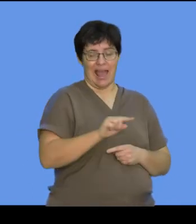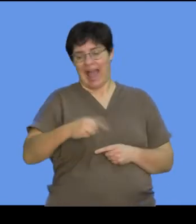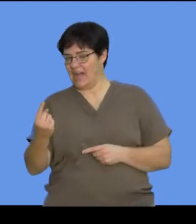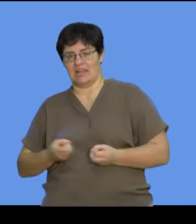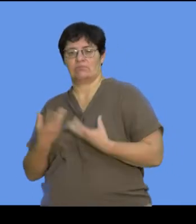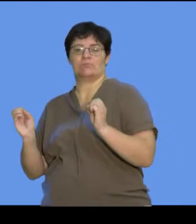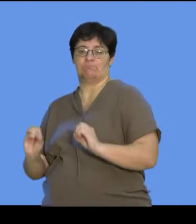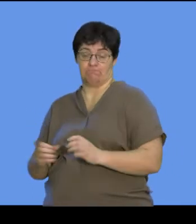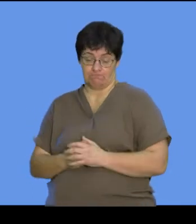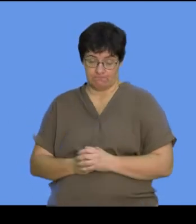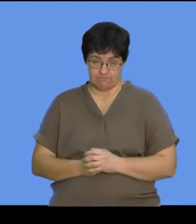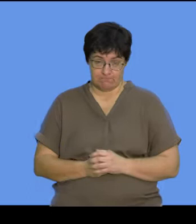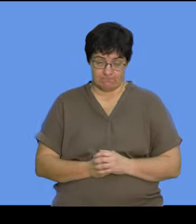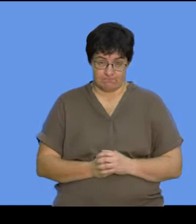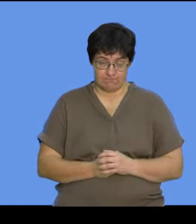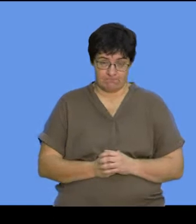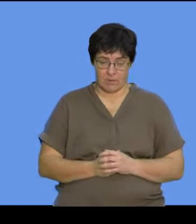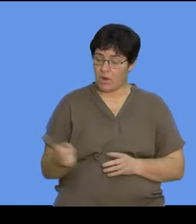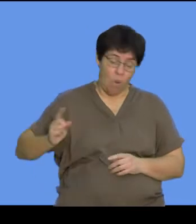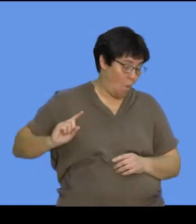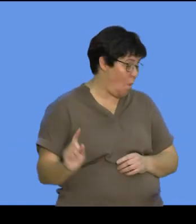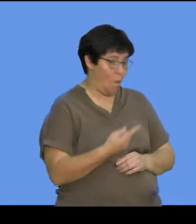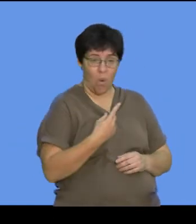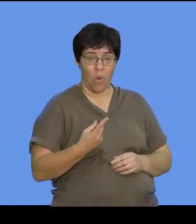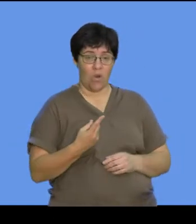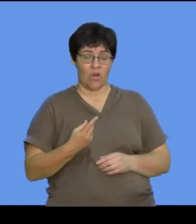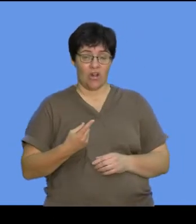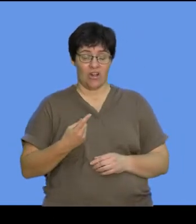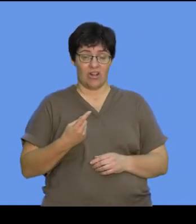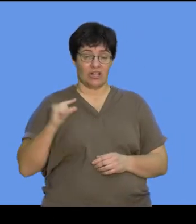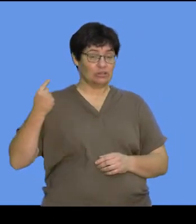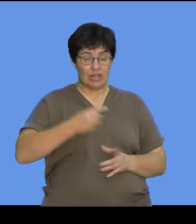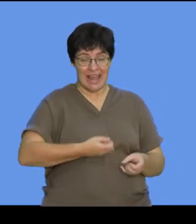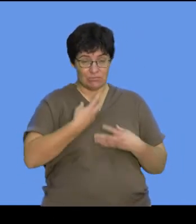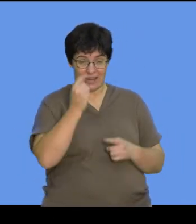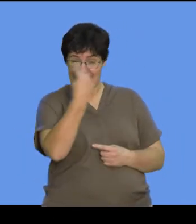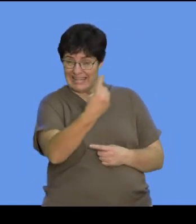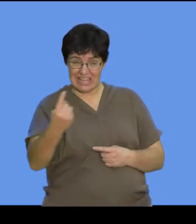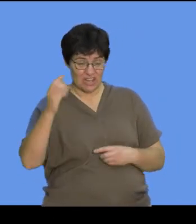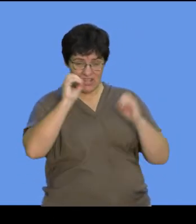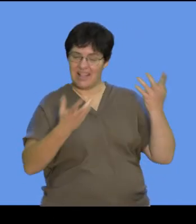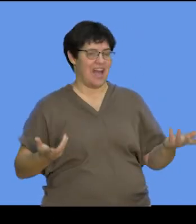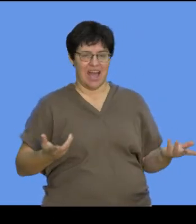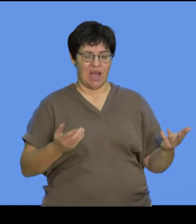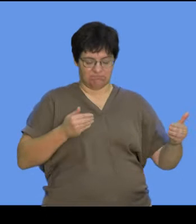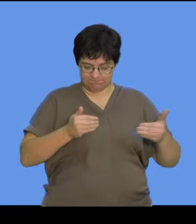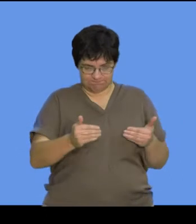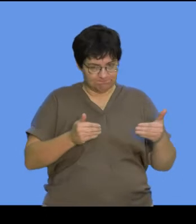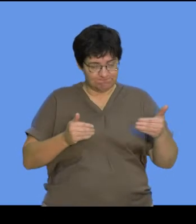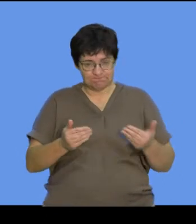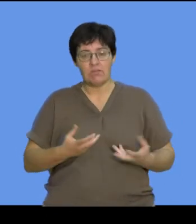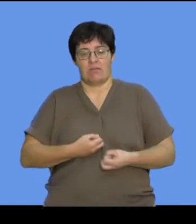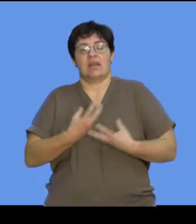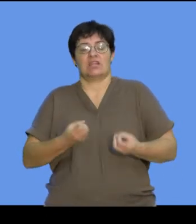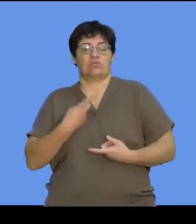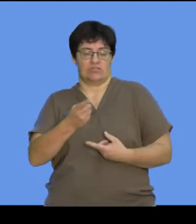and to express themselves. So we say that not all genes are expressed in every cell. Certain factors regulate the